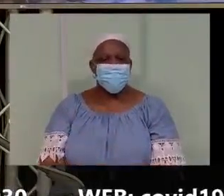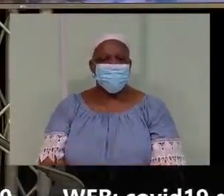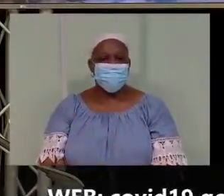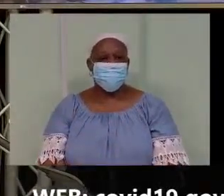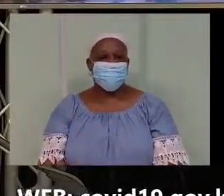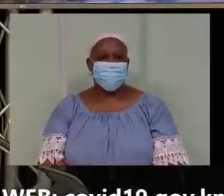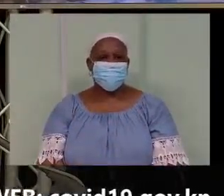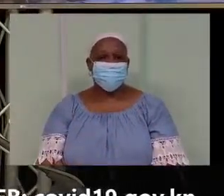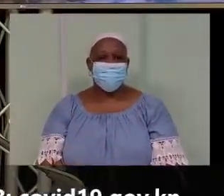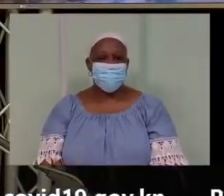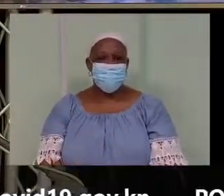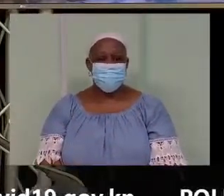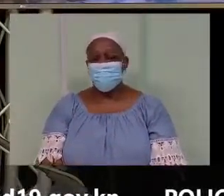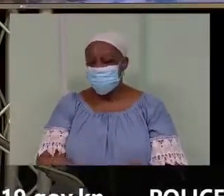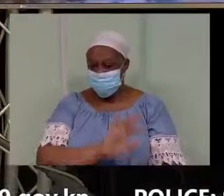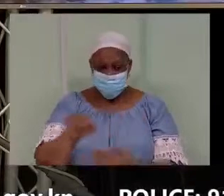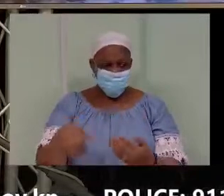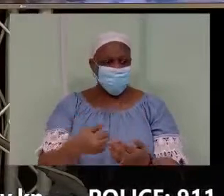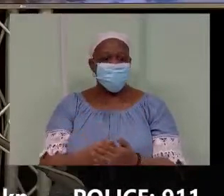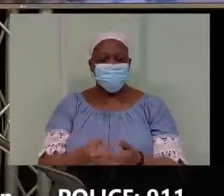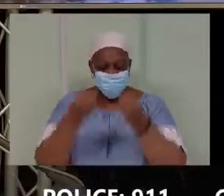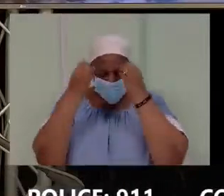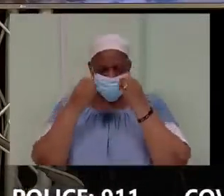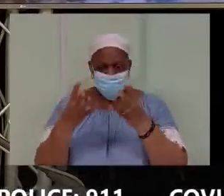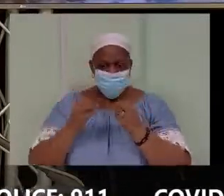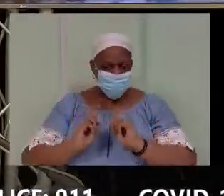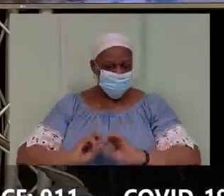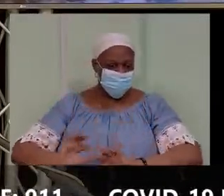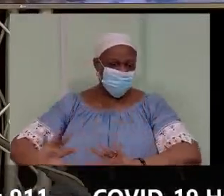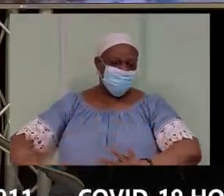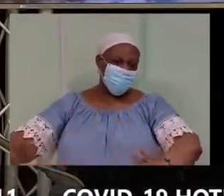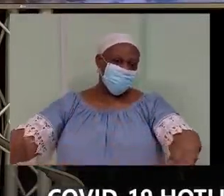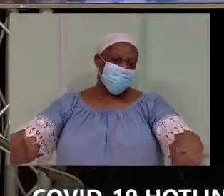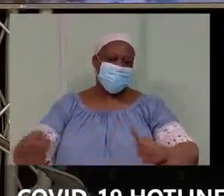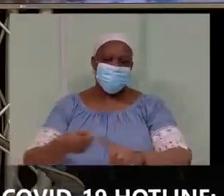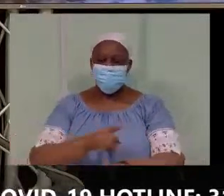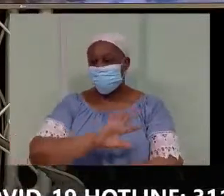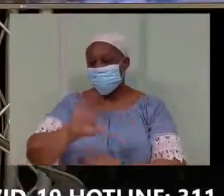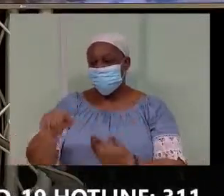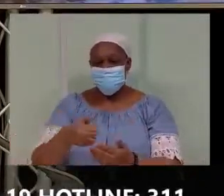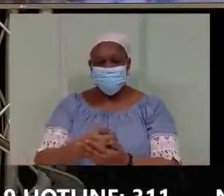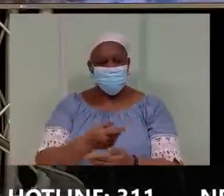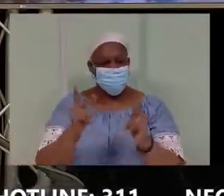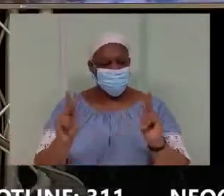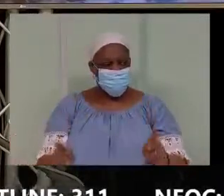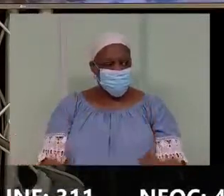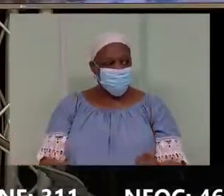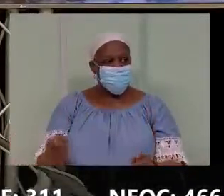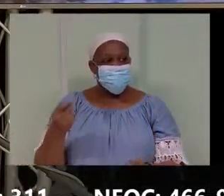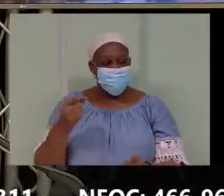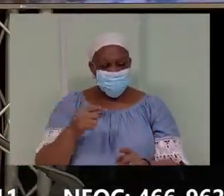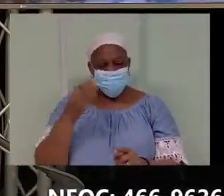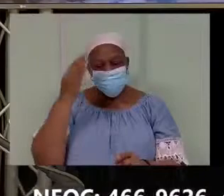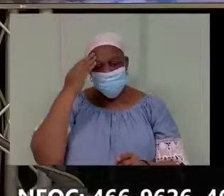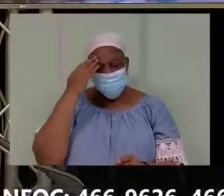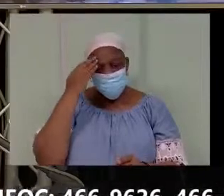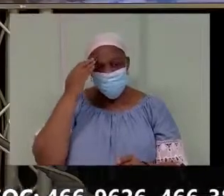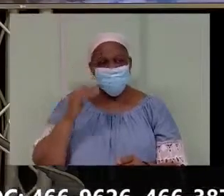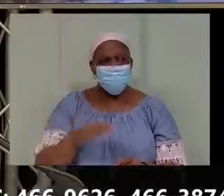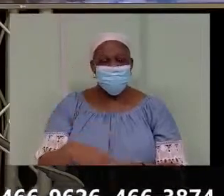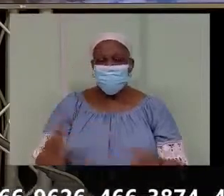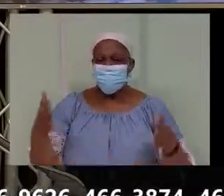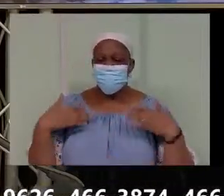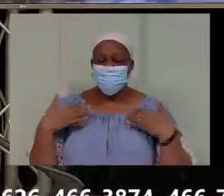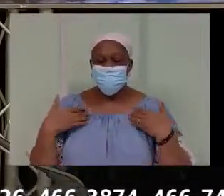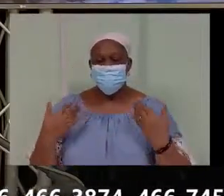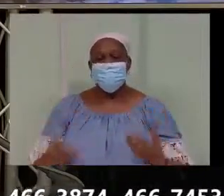be spread widely and will generate a number of questions. We'll be happy to respond to you at